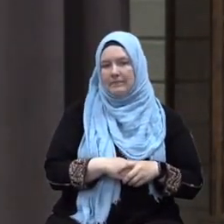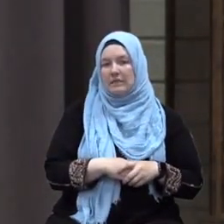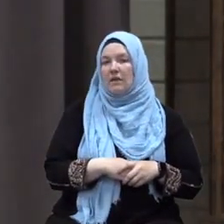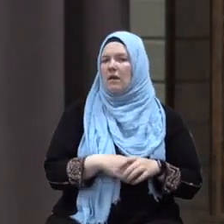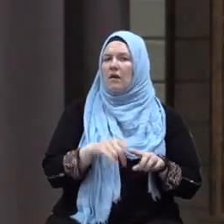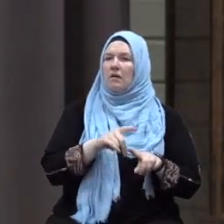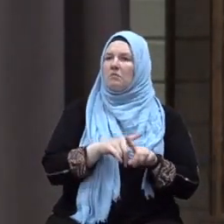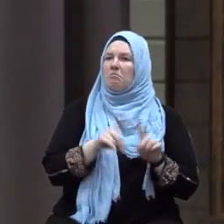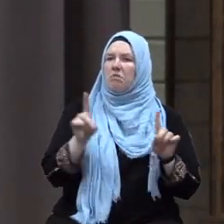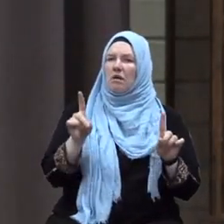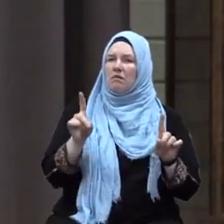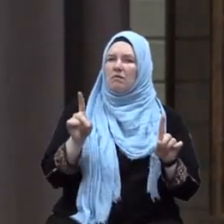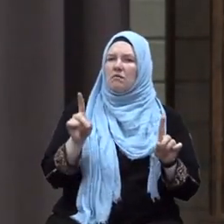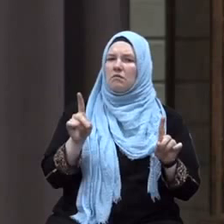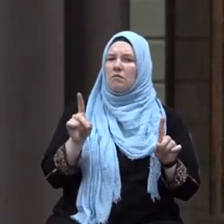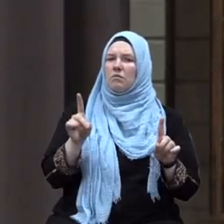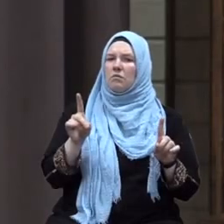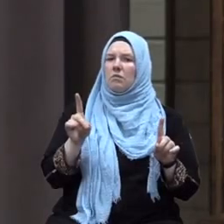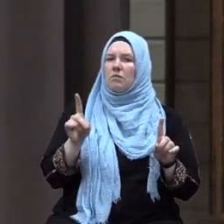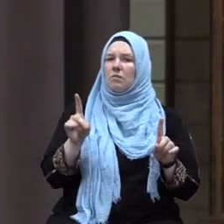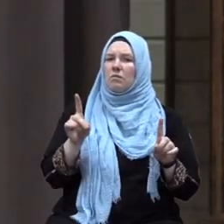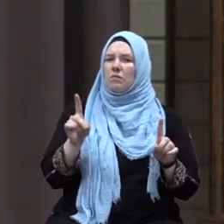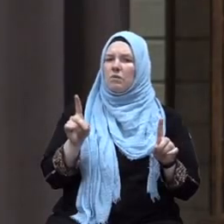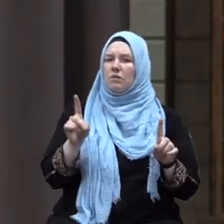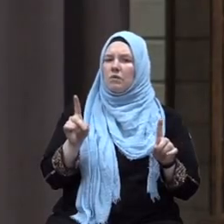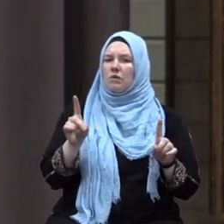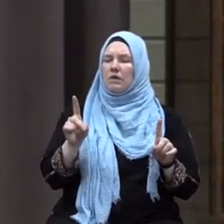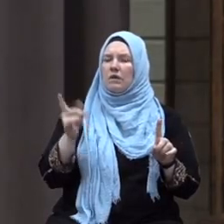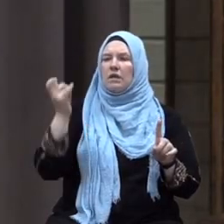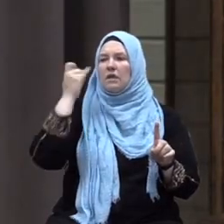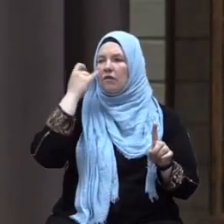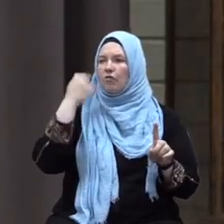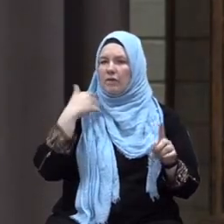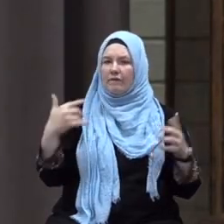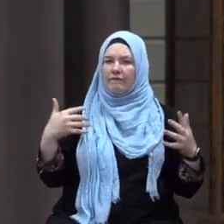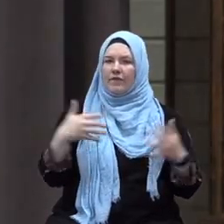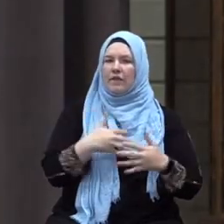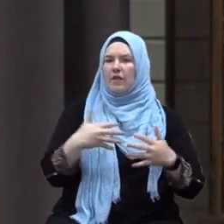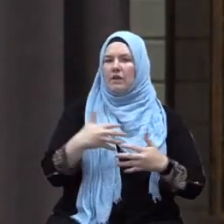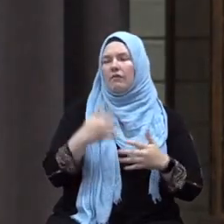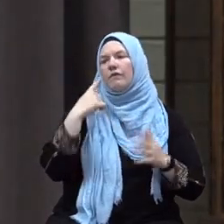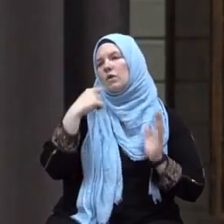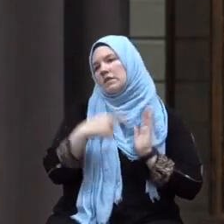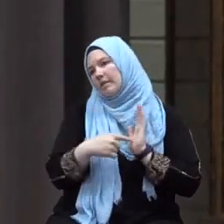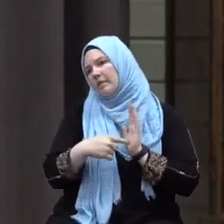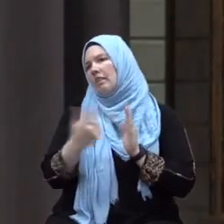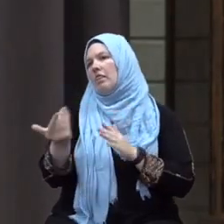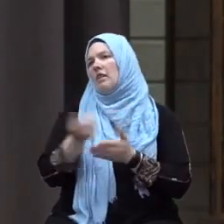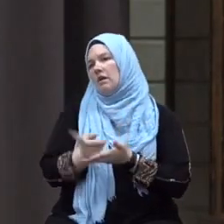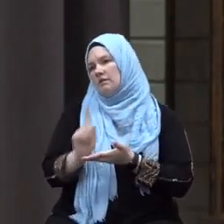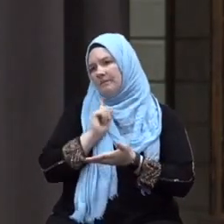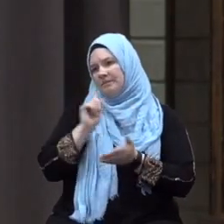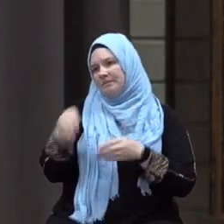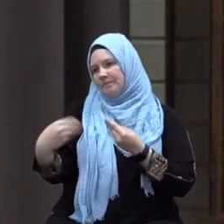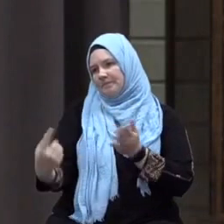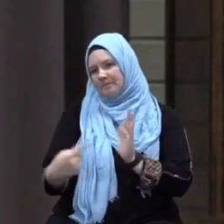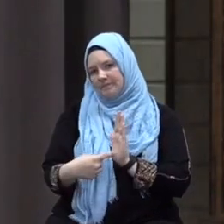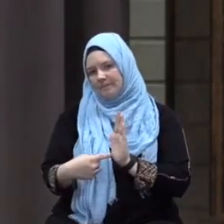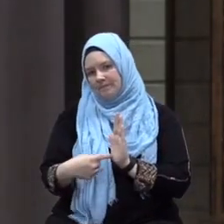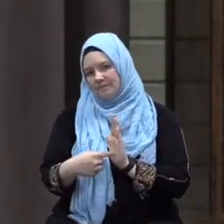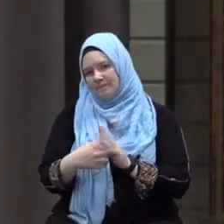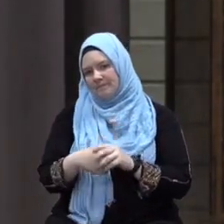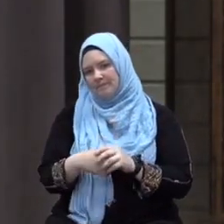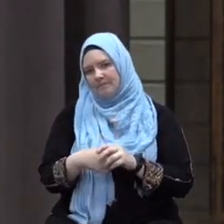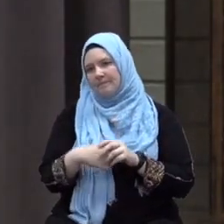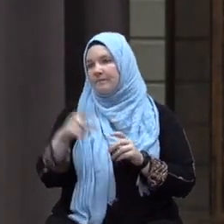fear the fate that we are crafting with our own hand, I gave the example last week of